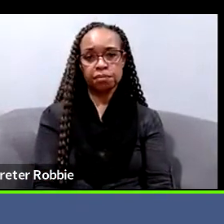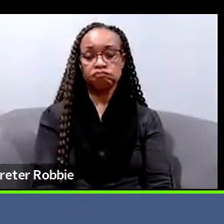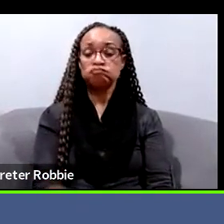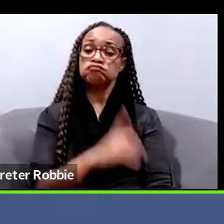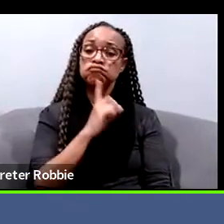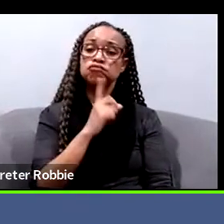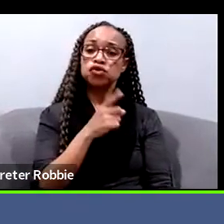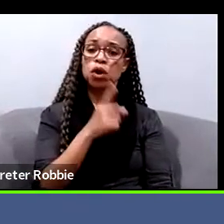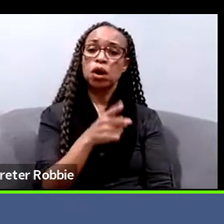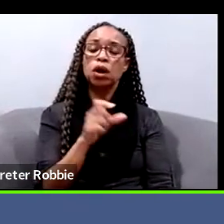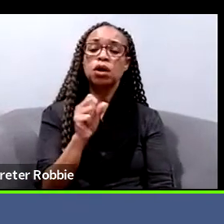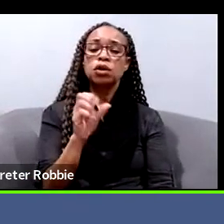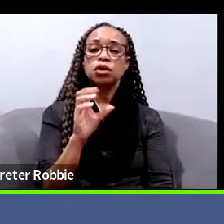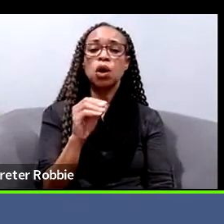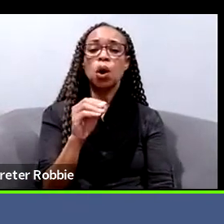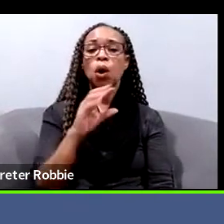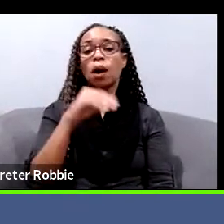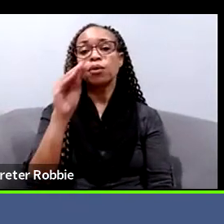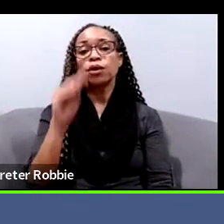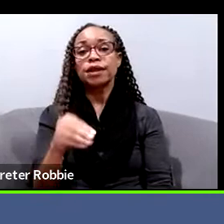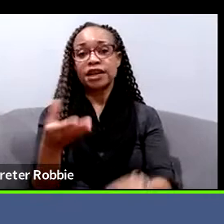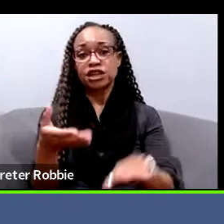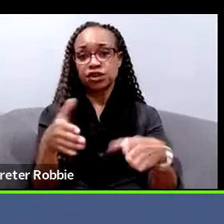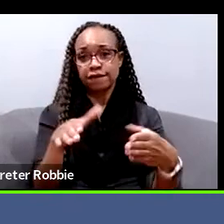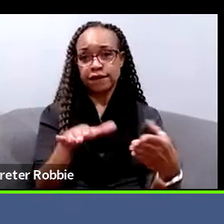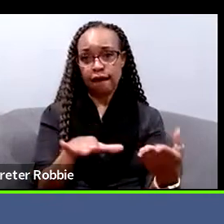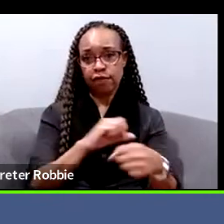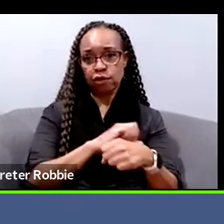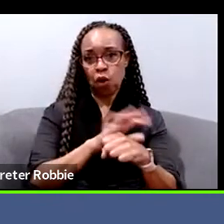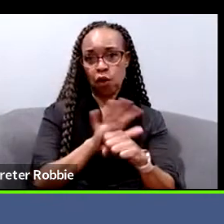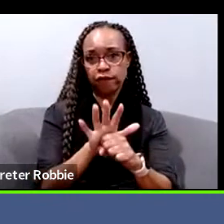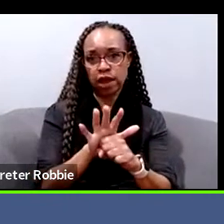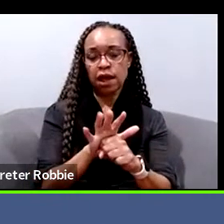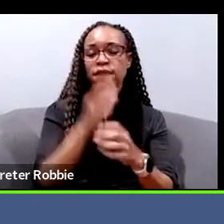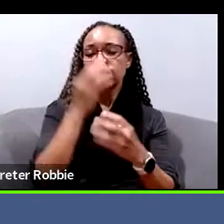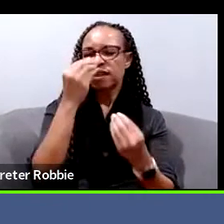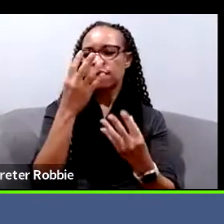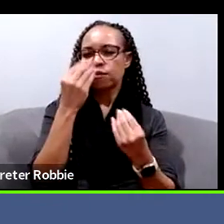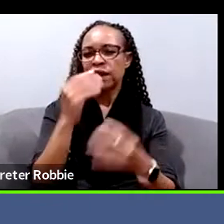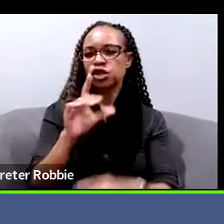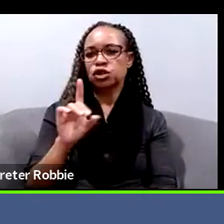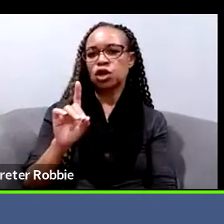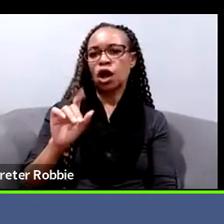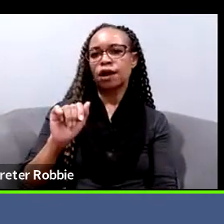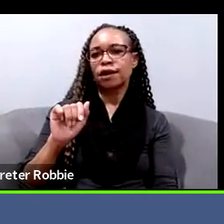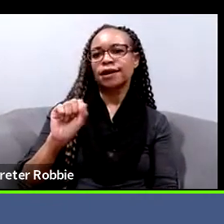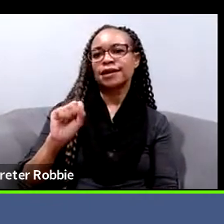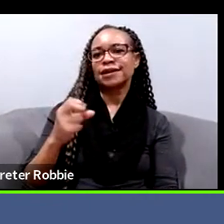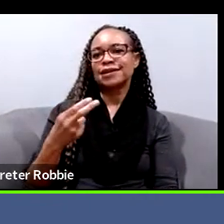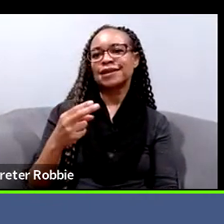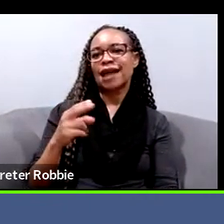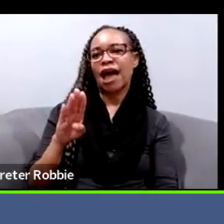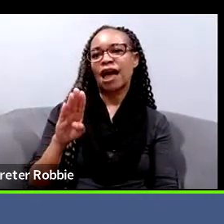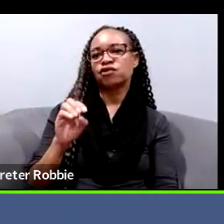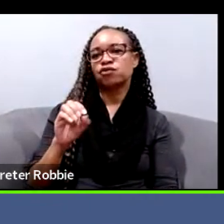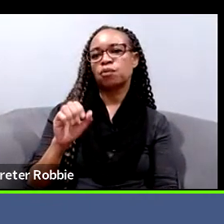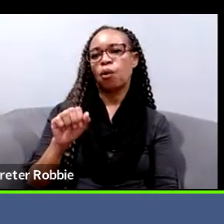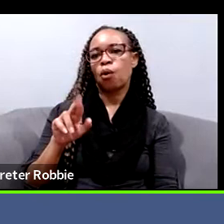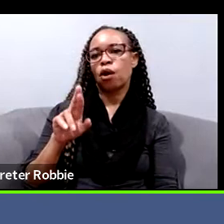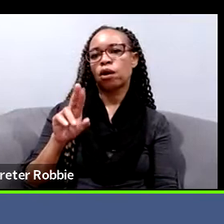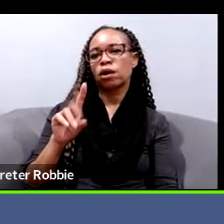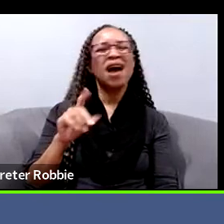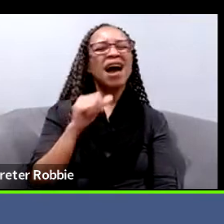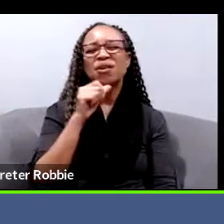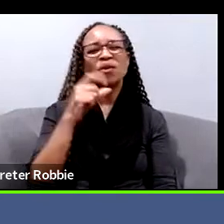Sure. So percentage of COVID deaths. So and this information is on our dashboard. I don't think we have it as a percentage, but you can look